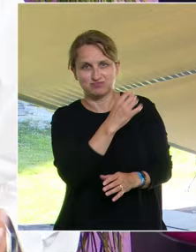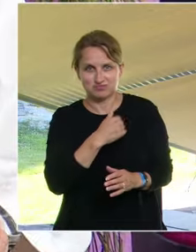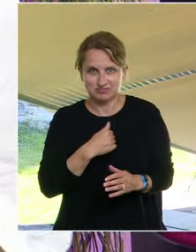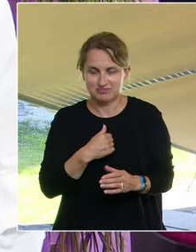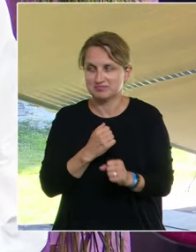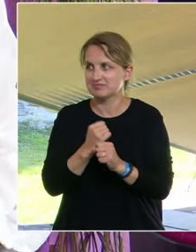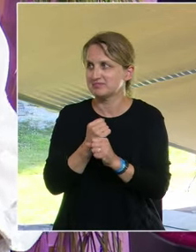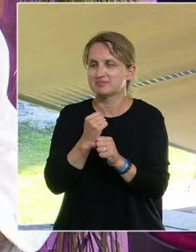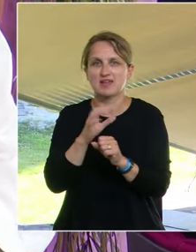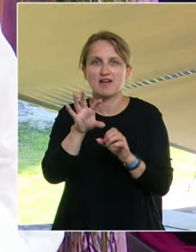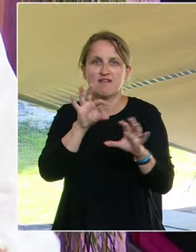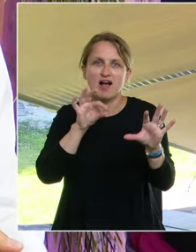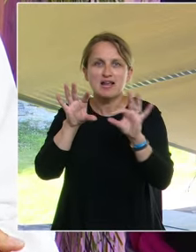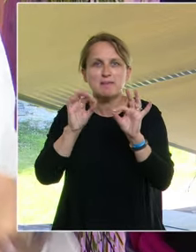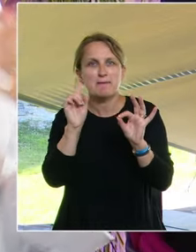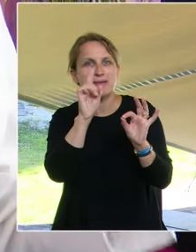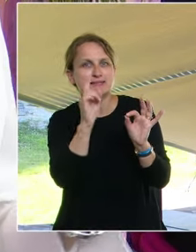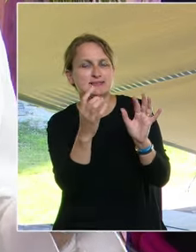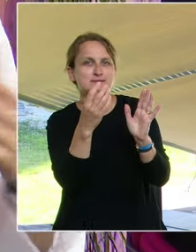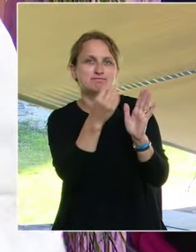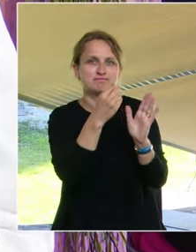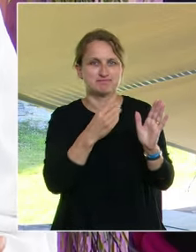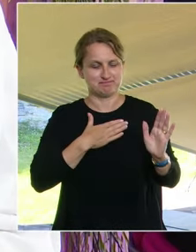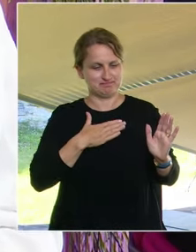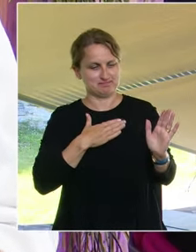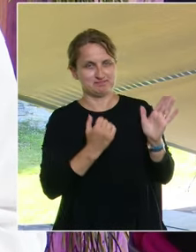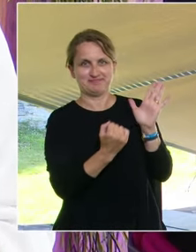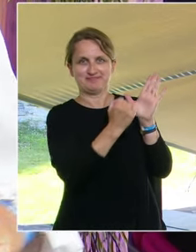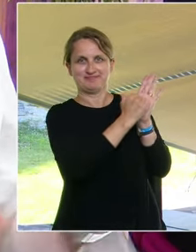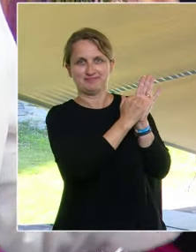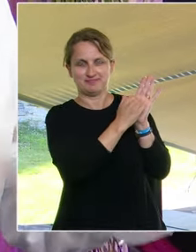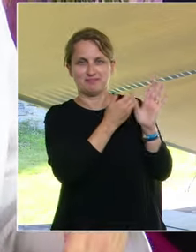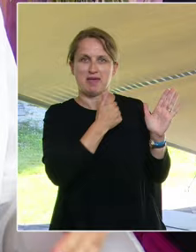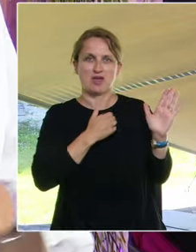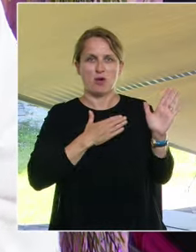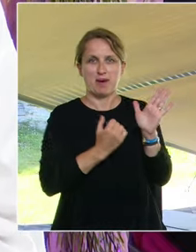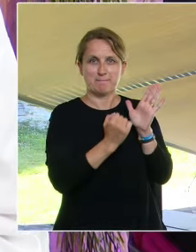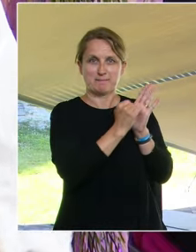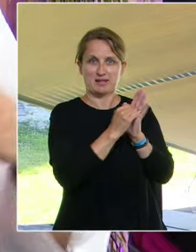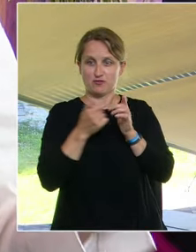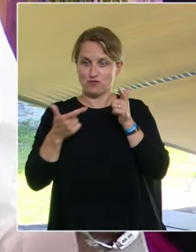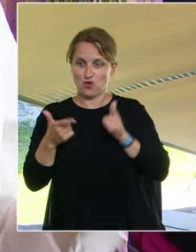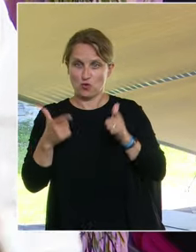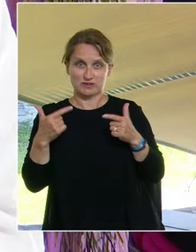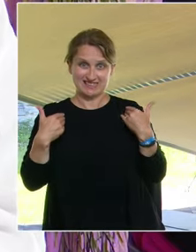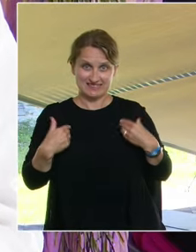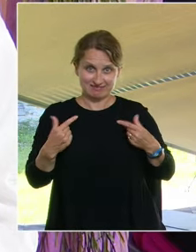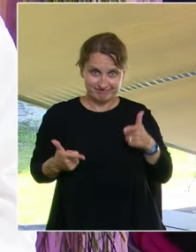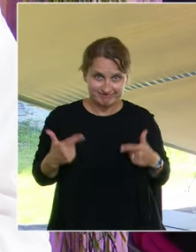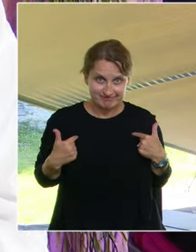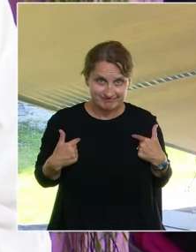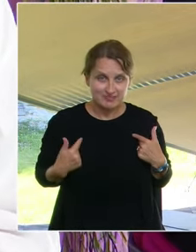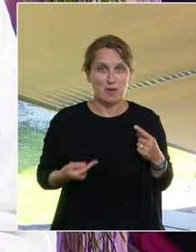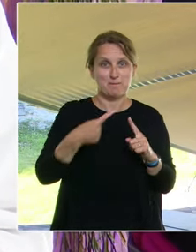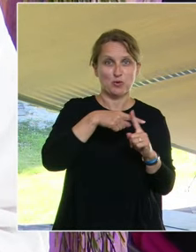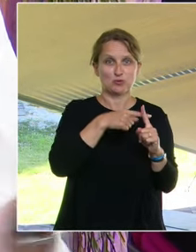still do choose what we put there. So this is our image. And we do have our image in the physical world and we do have our image on the